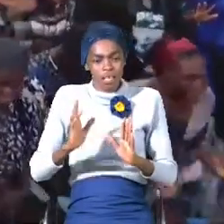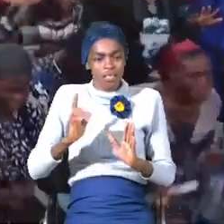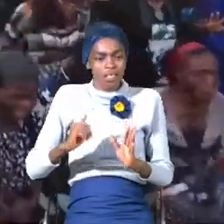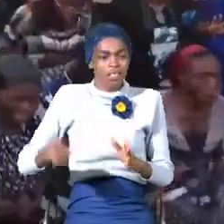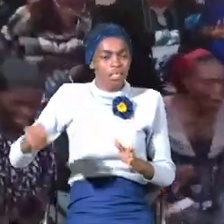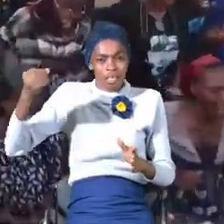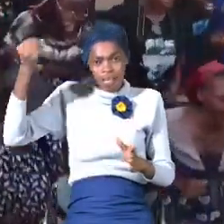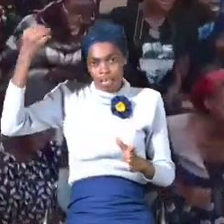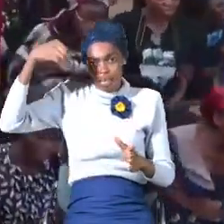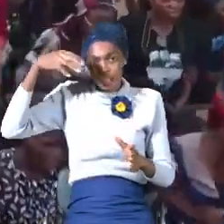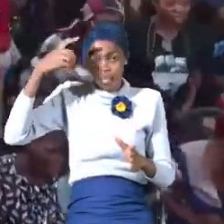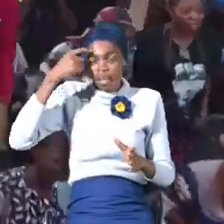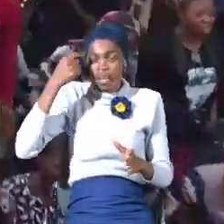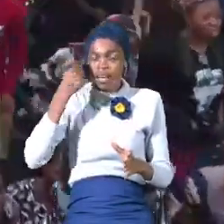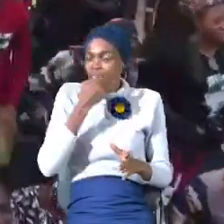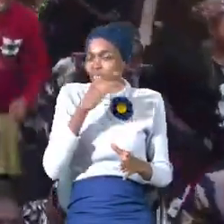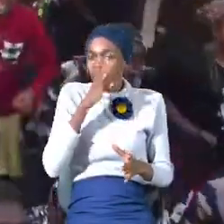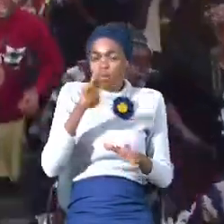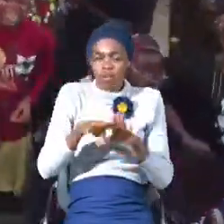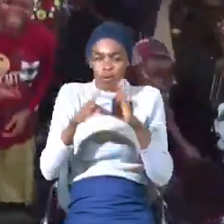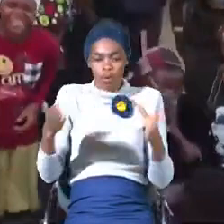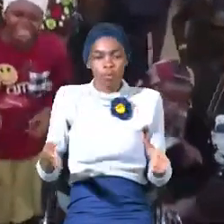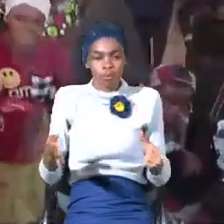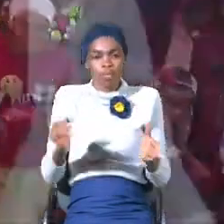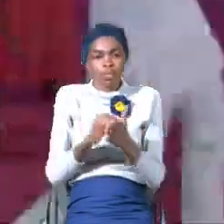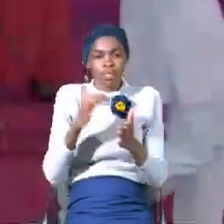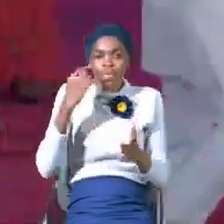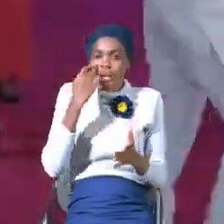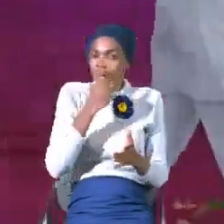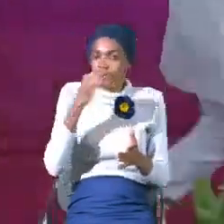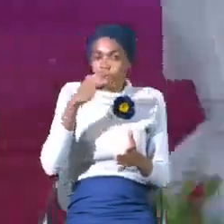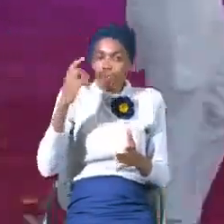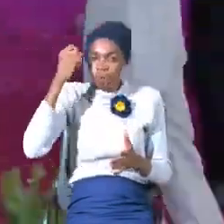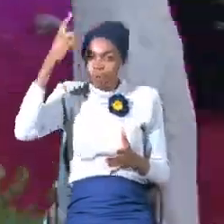open, that the eyes of